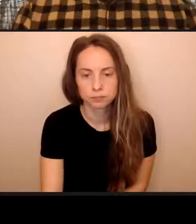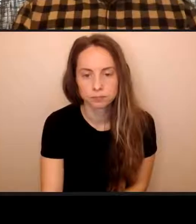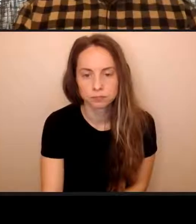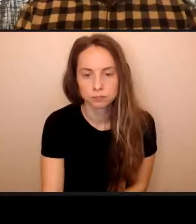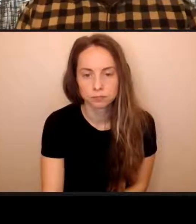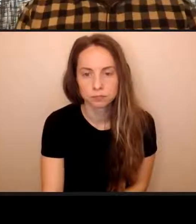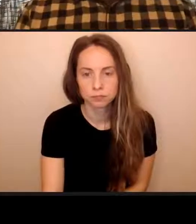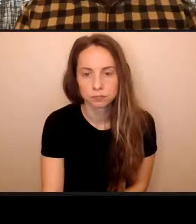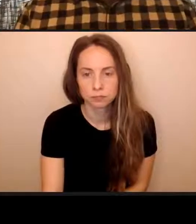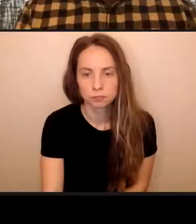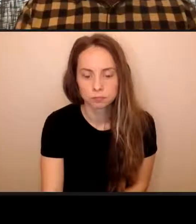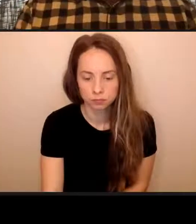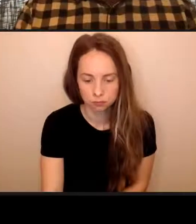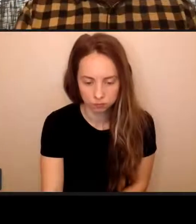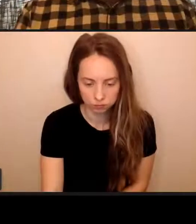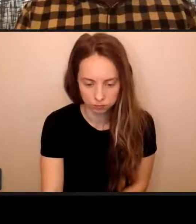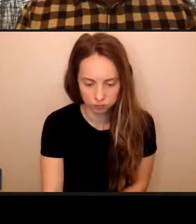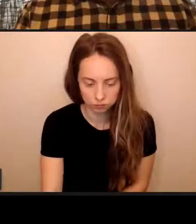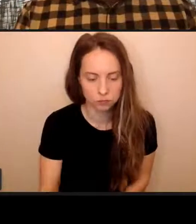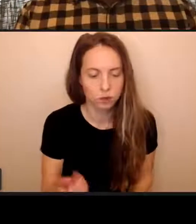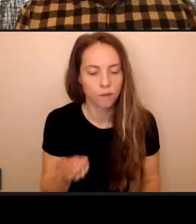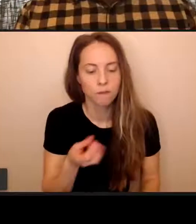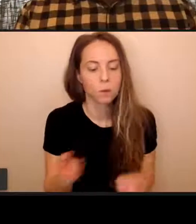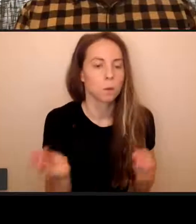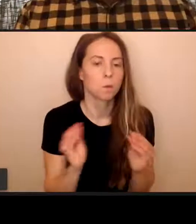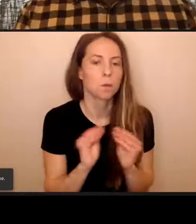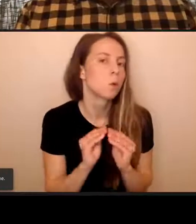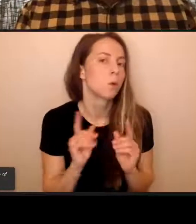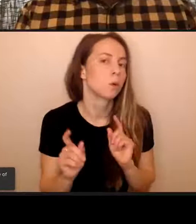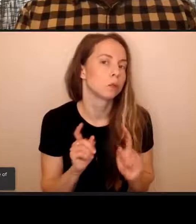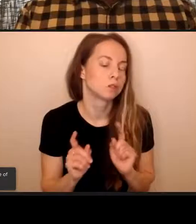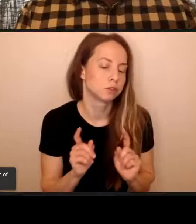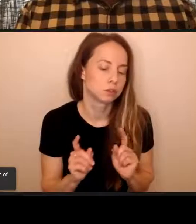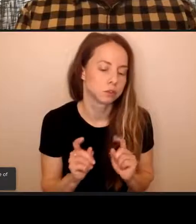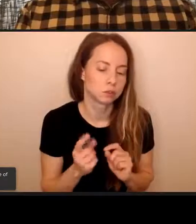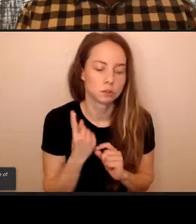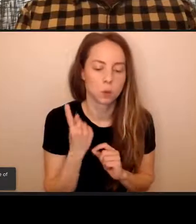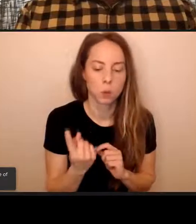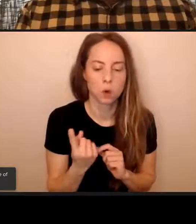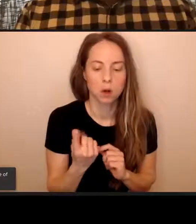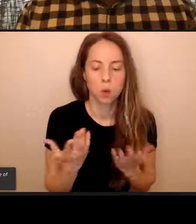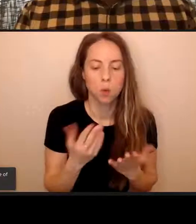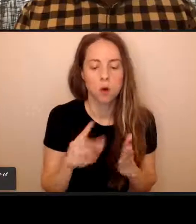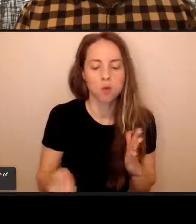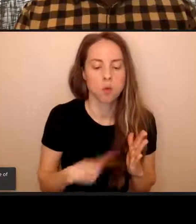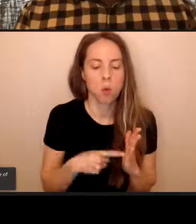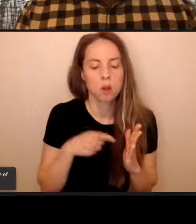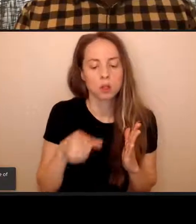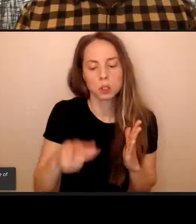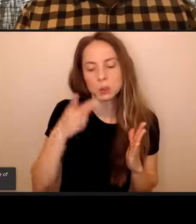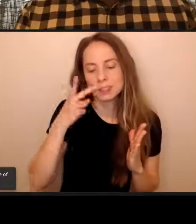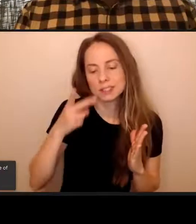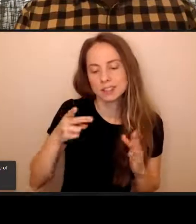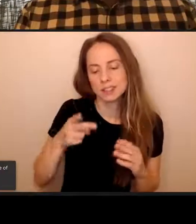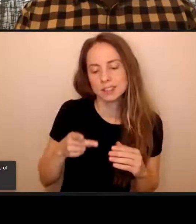Okay, so a couple more questions here. One of them is, what role do you see in higher educators or